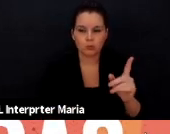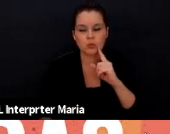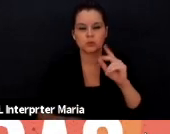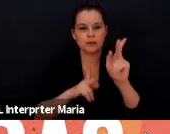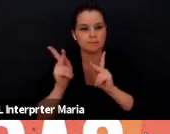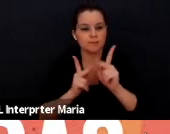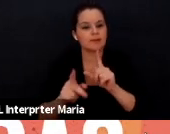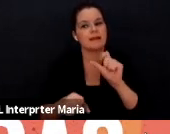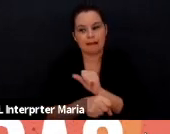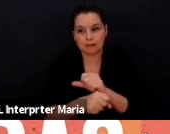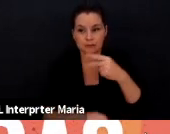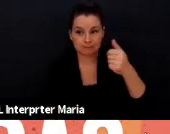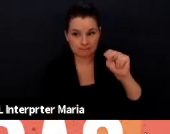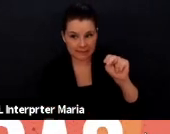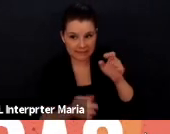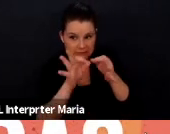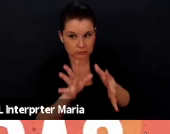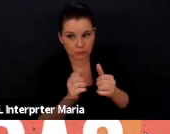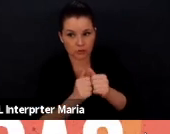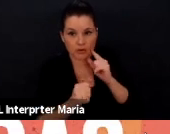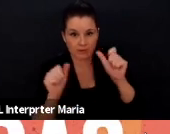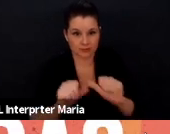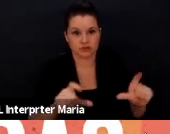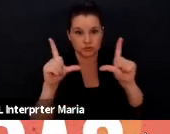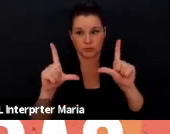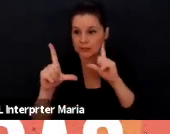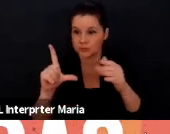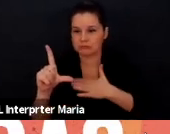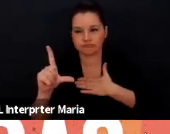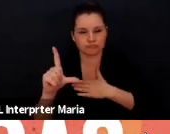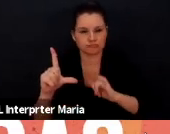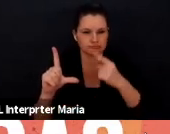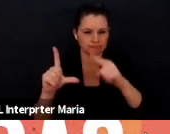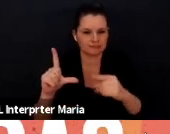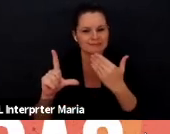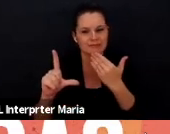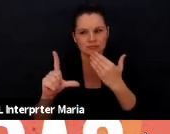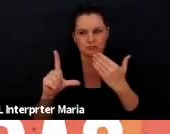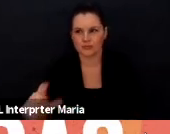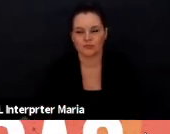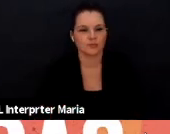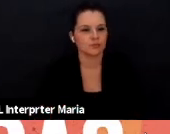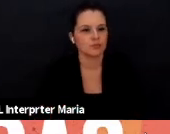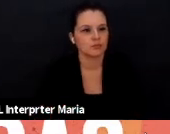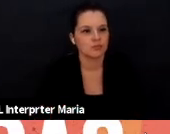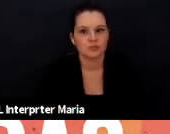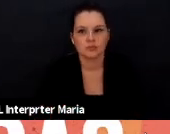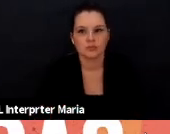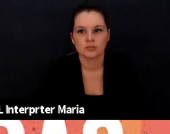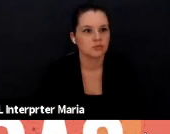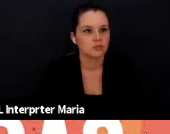can actually pin the ASL interpreter on their screen. So we just appreciate everybody. Thank you so much. If you're not the active speaker,